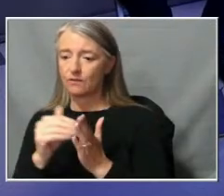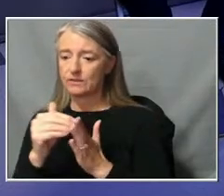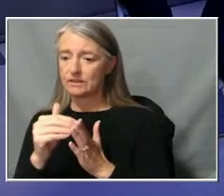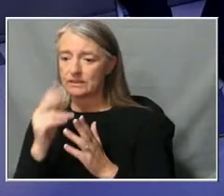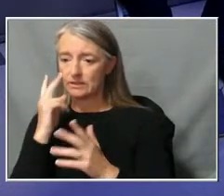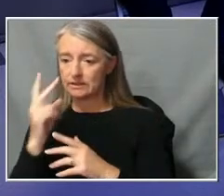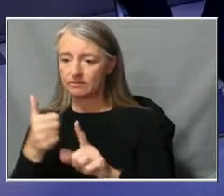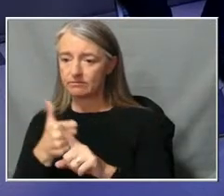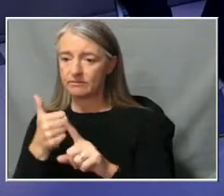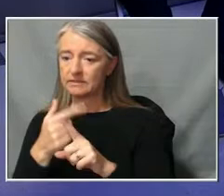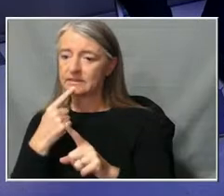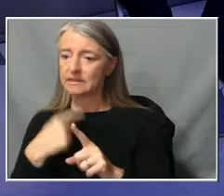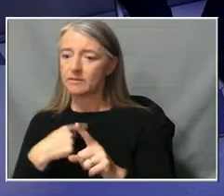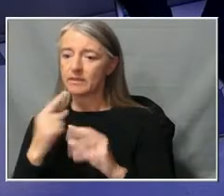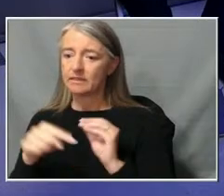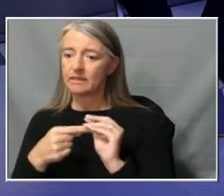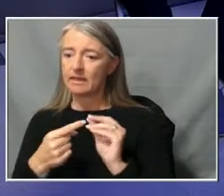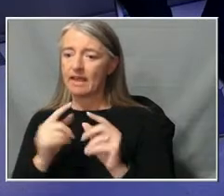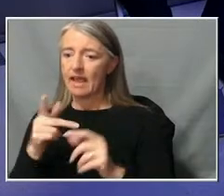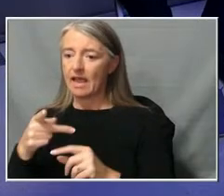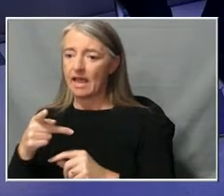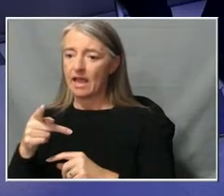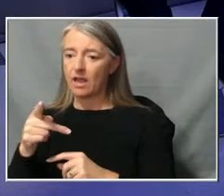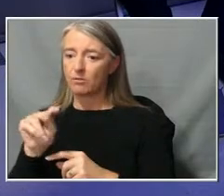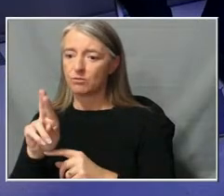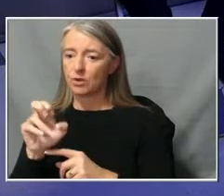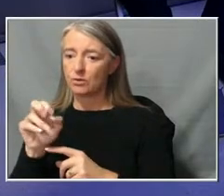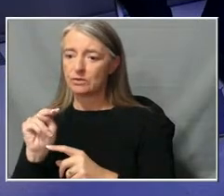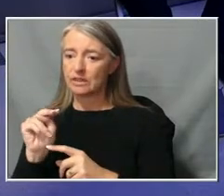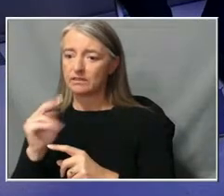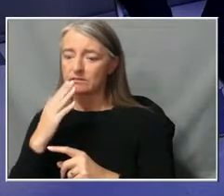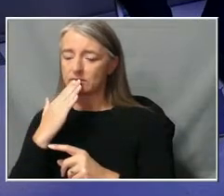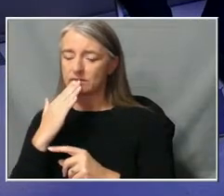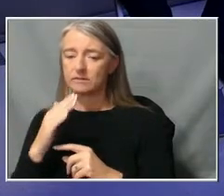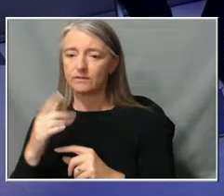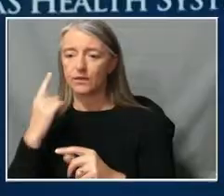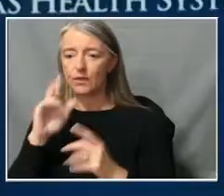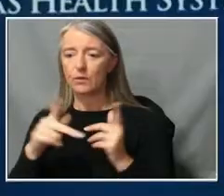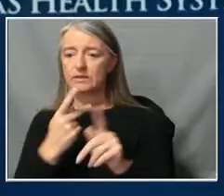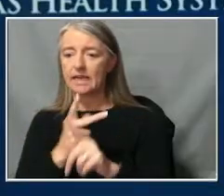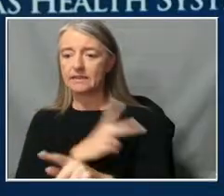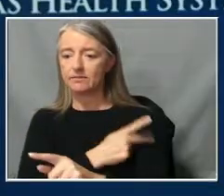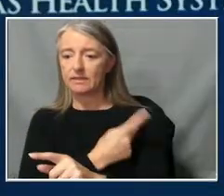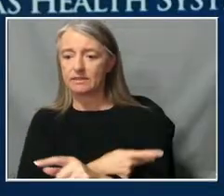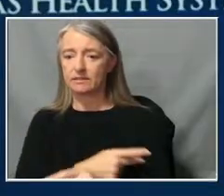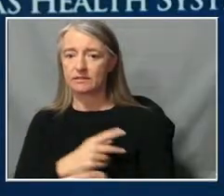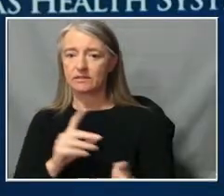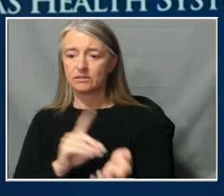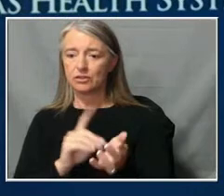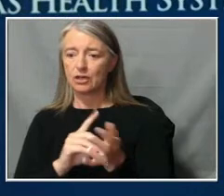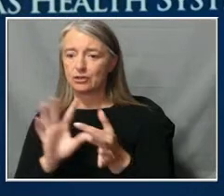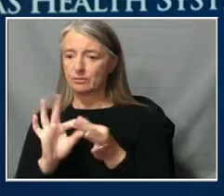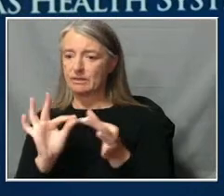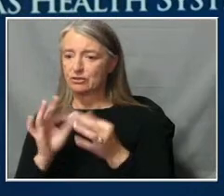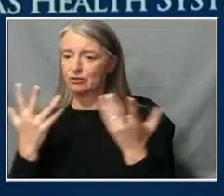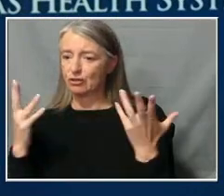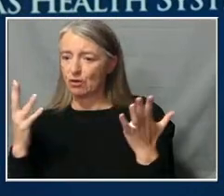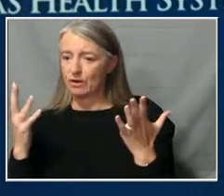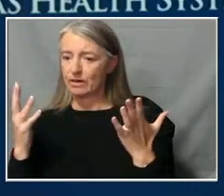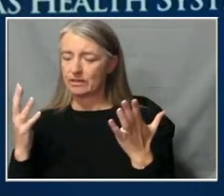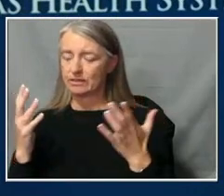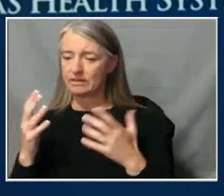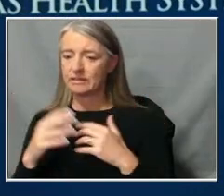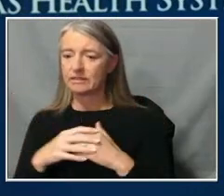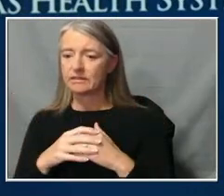about how beneficial proton is for those types of patients. Yeah, and I think as has already been mentioned by Dr. Tanner and Dr.